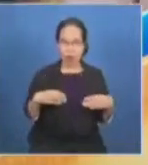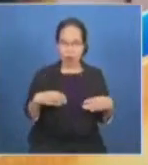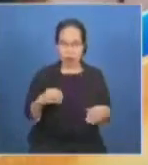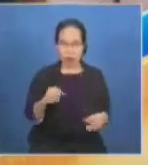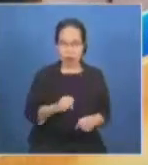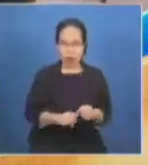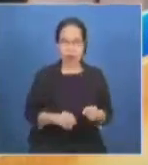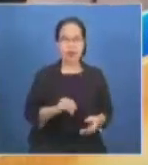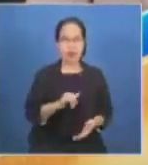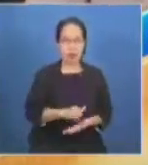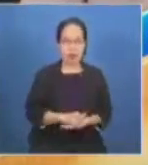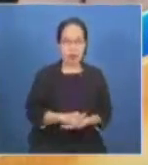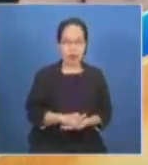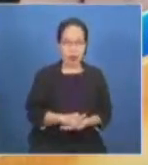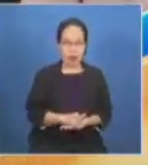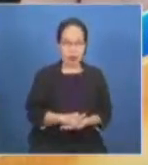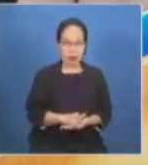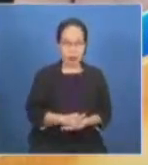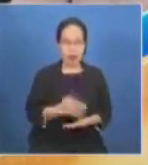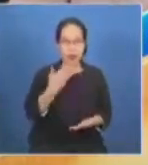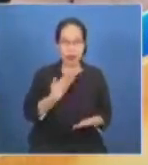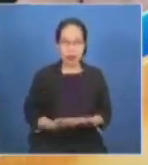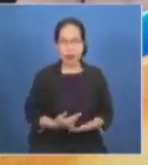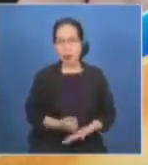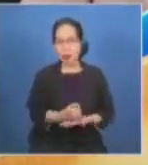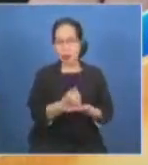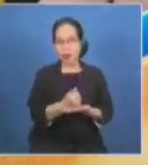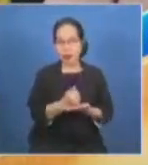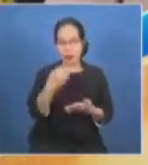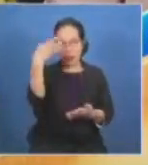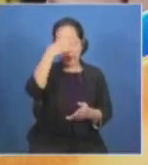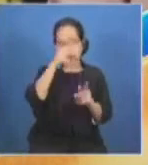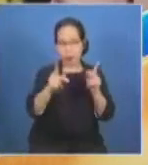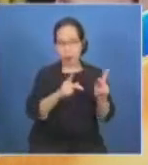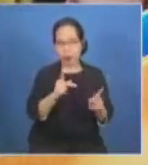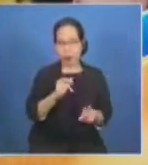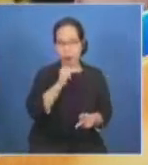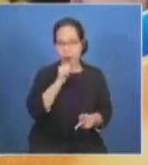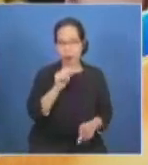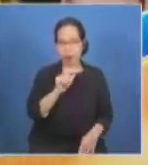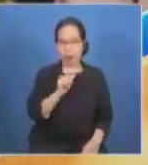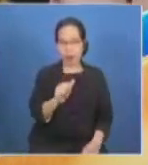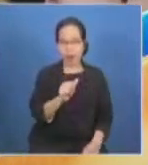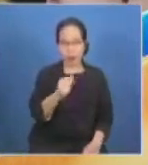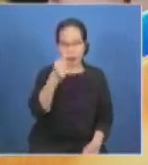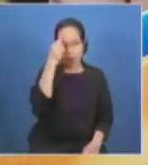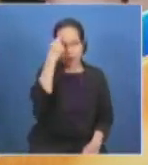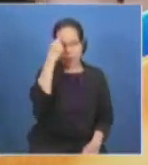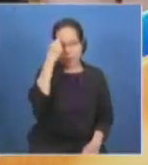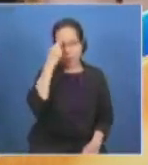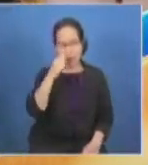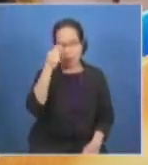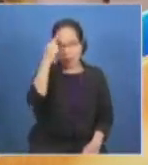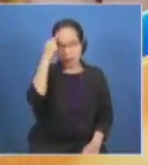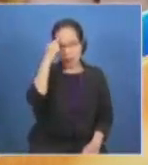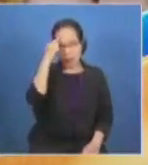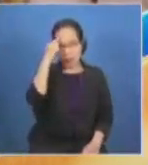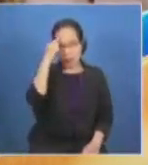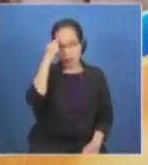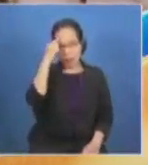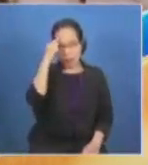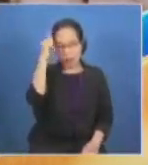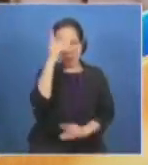I am looking for something that will fit him. Whatever good you can do to help your fellow man,